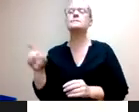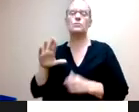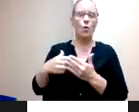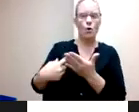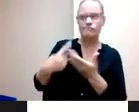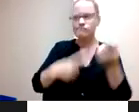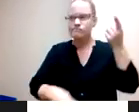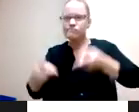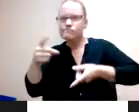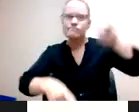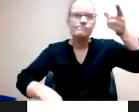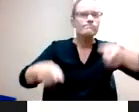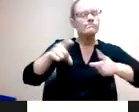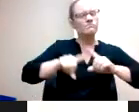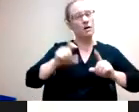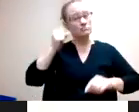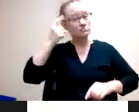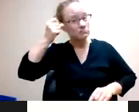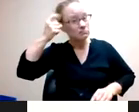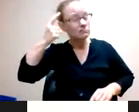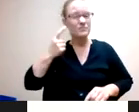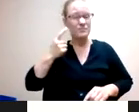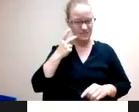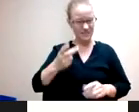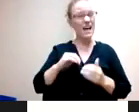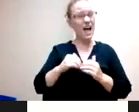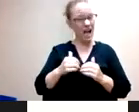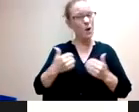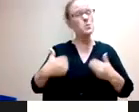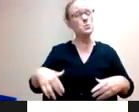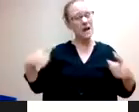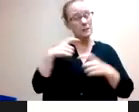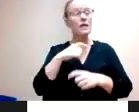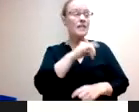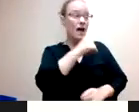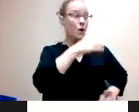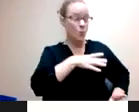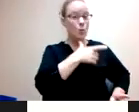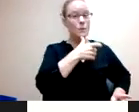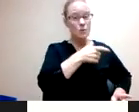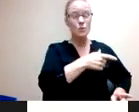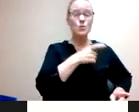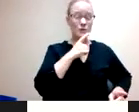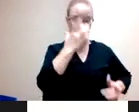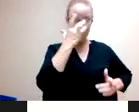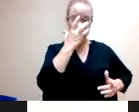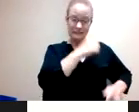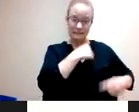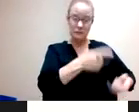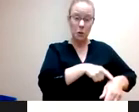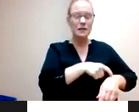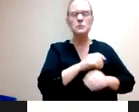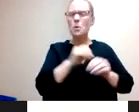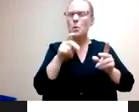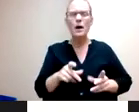consensus. But you can see again how these issues, and this lady had been in medical care for a long time. No one asked